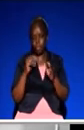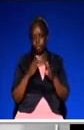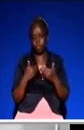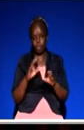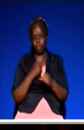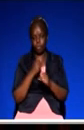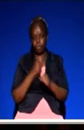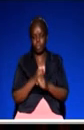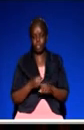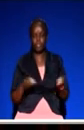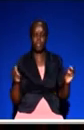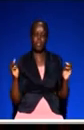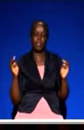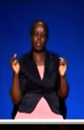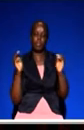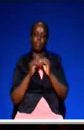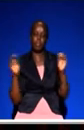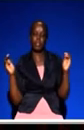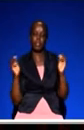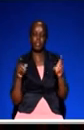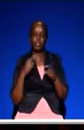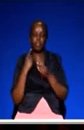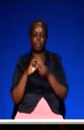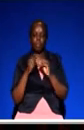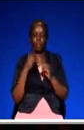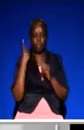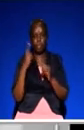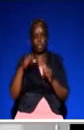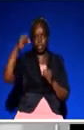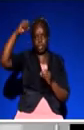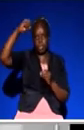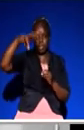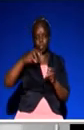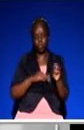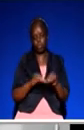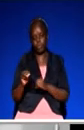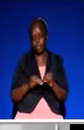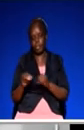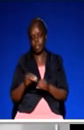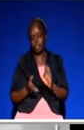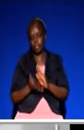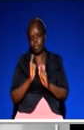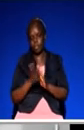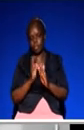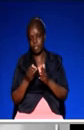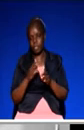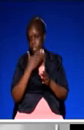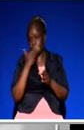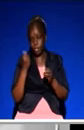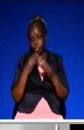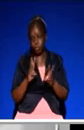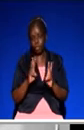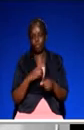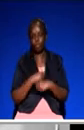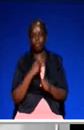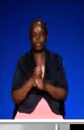And one of them is the electrical method. Now, this is the quickest and the best way of making